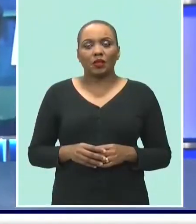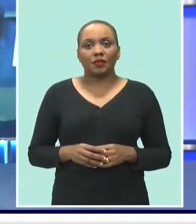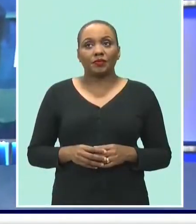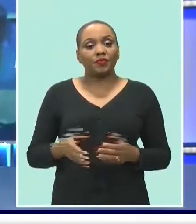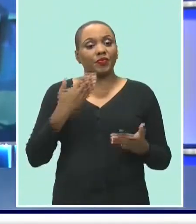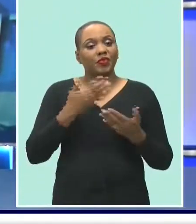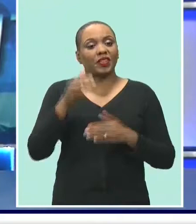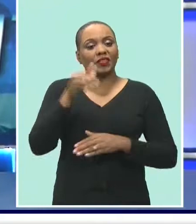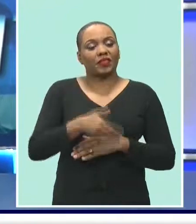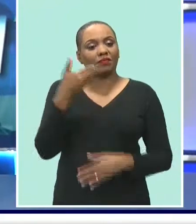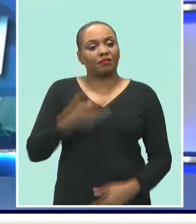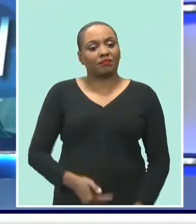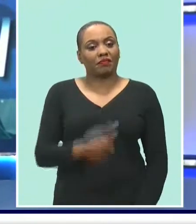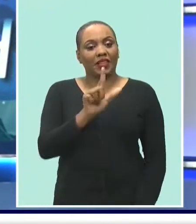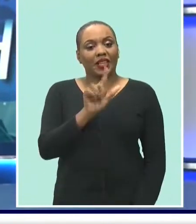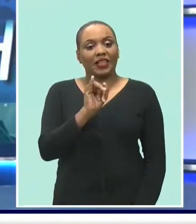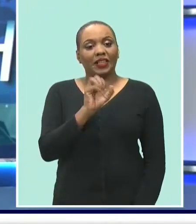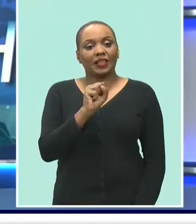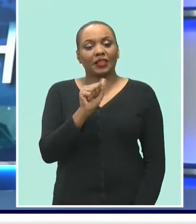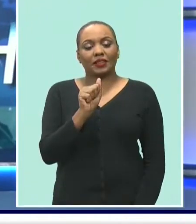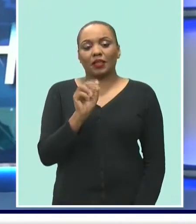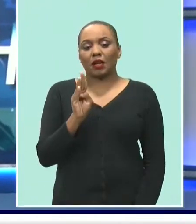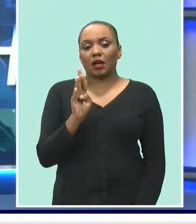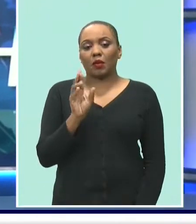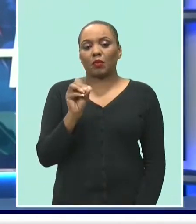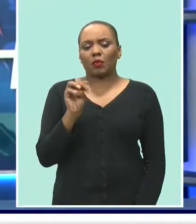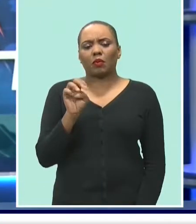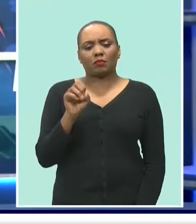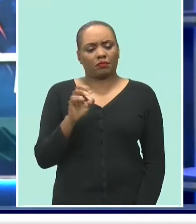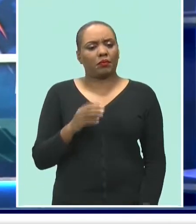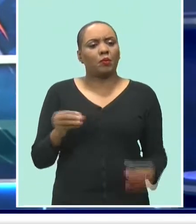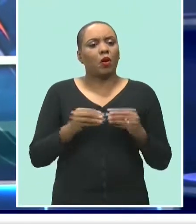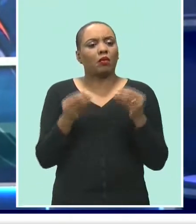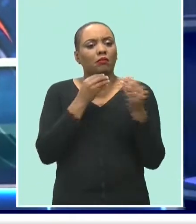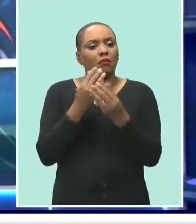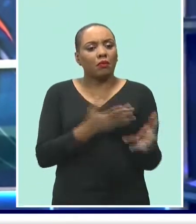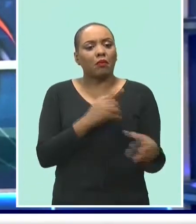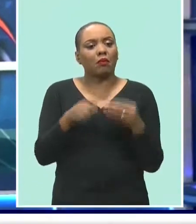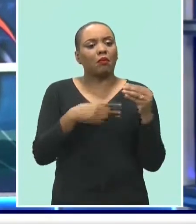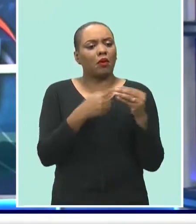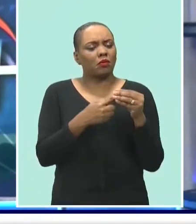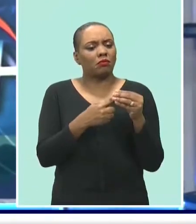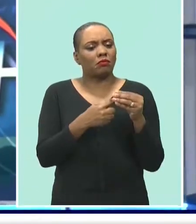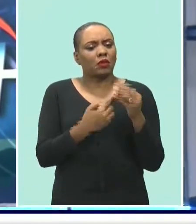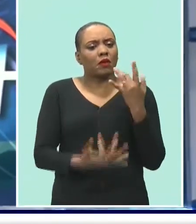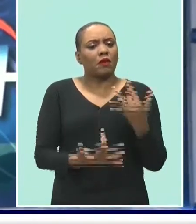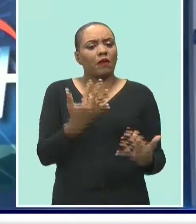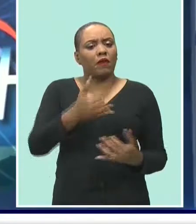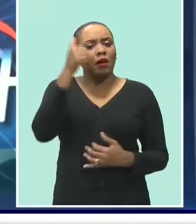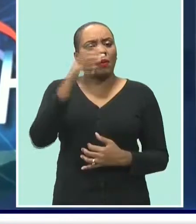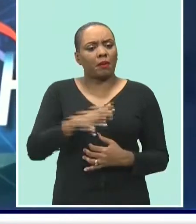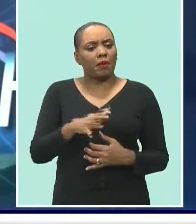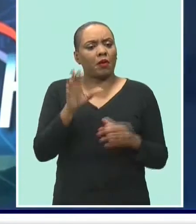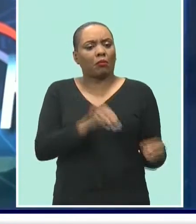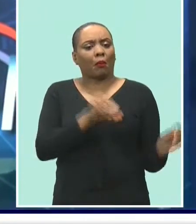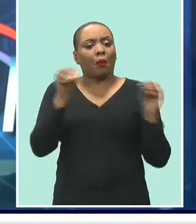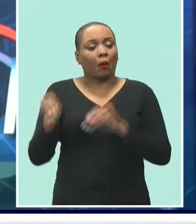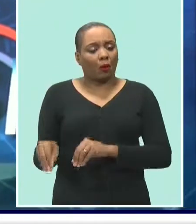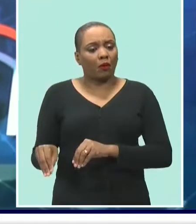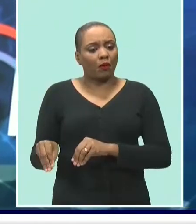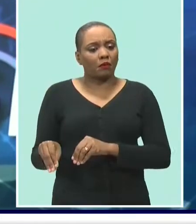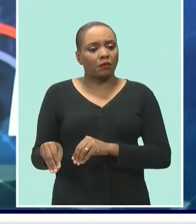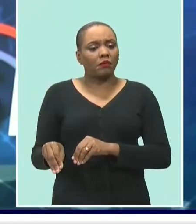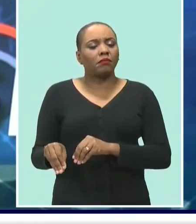Very good evening to you. I'm Lisa Broom. More details about the relocation plans for fire officers based at its Probin